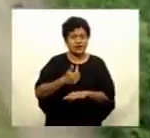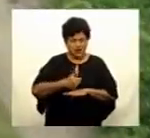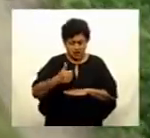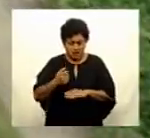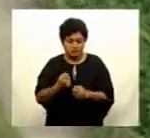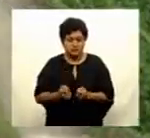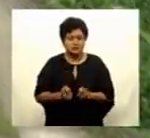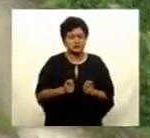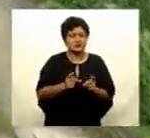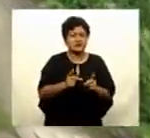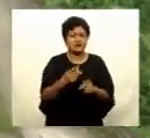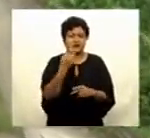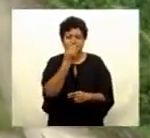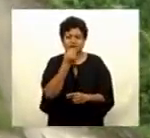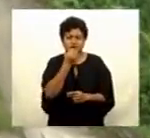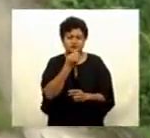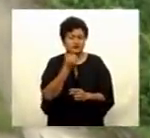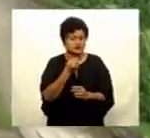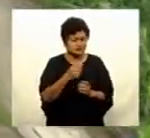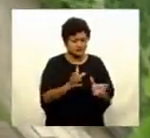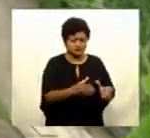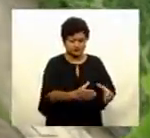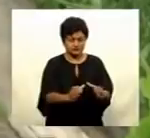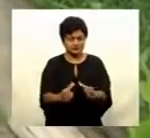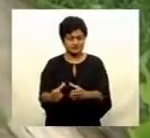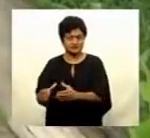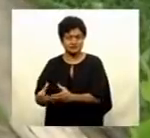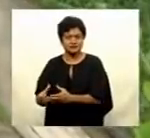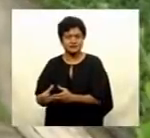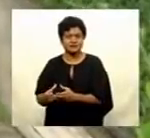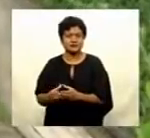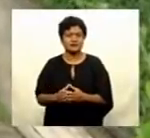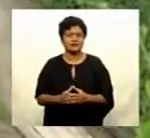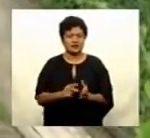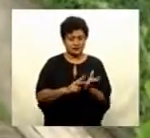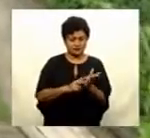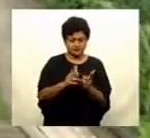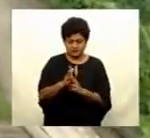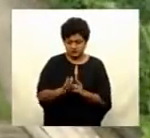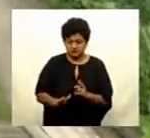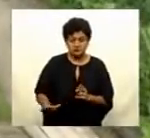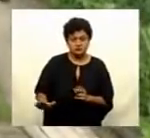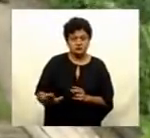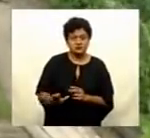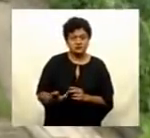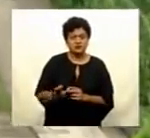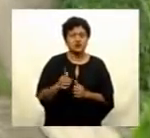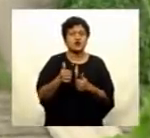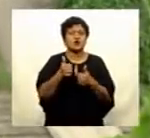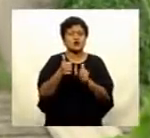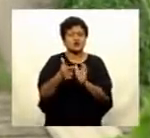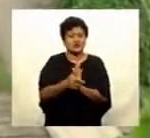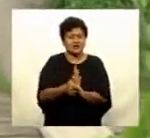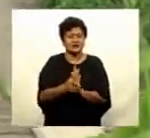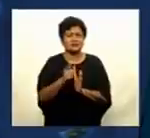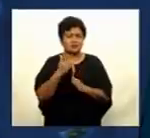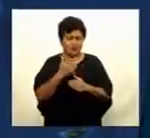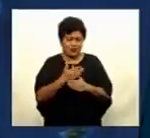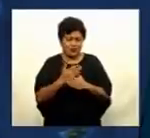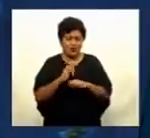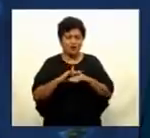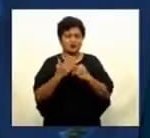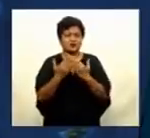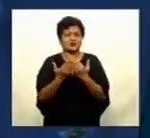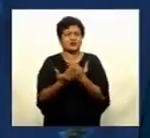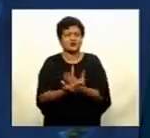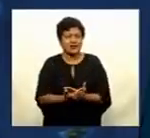all isolation centers and quarantine facilities. In villages, this is also a good time to work together. Or